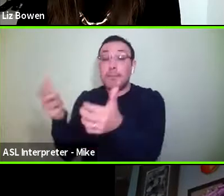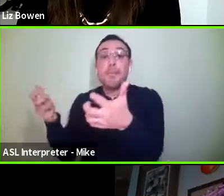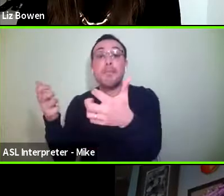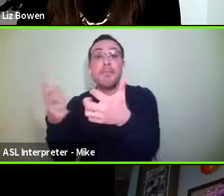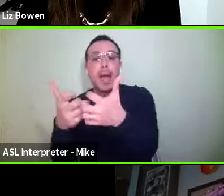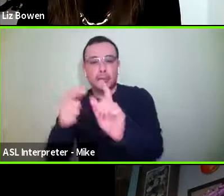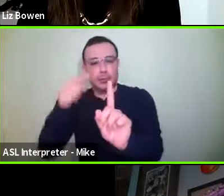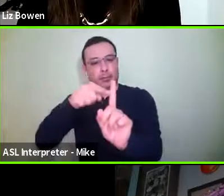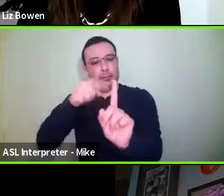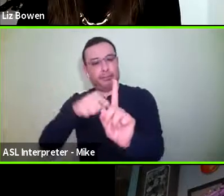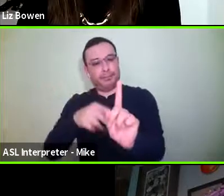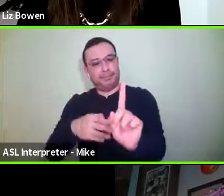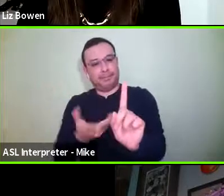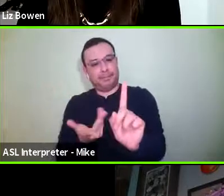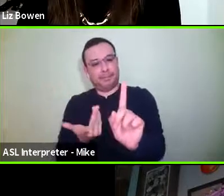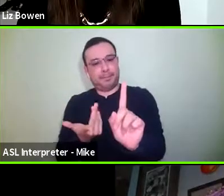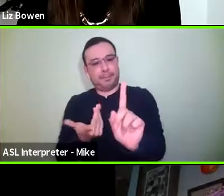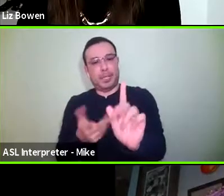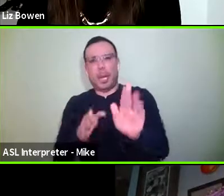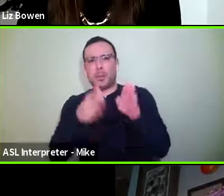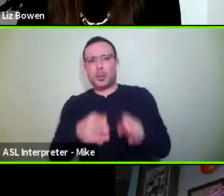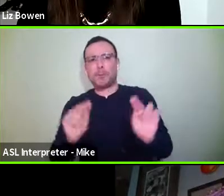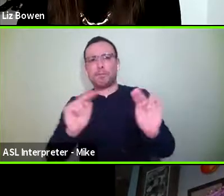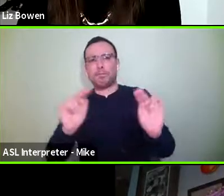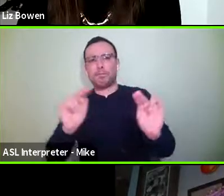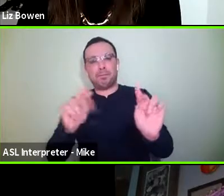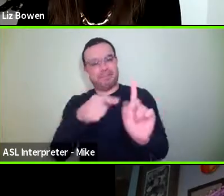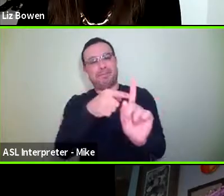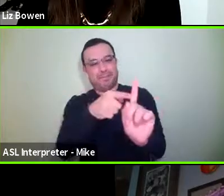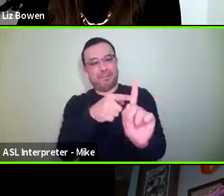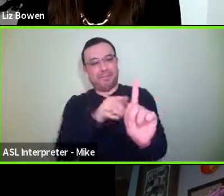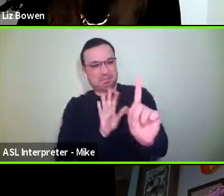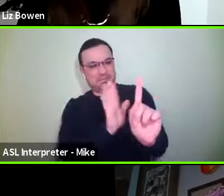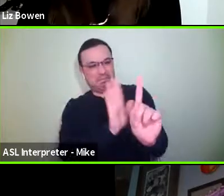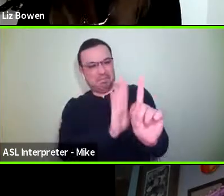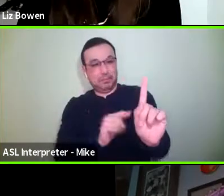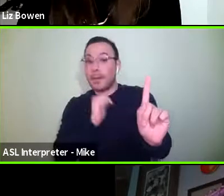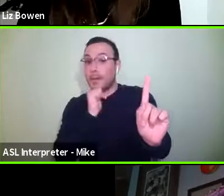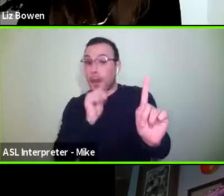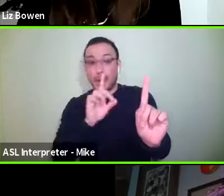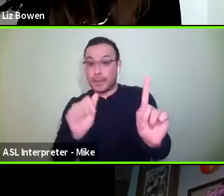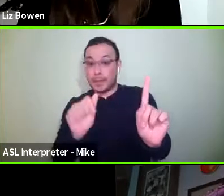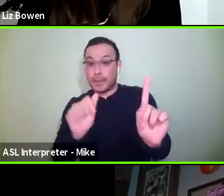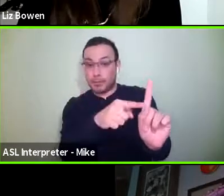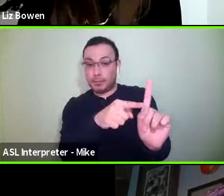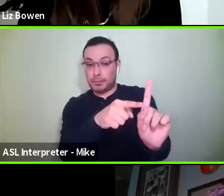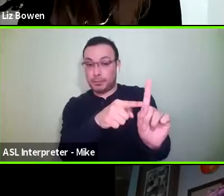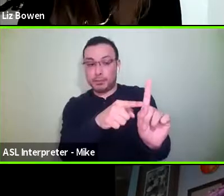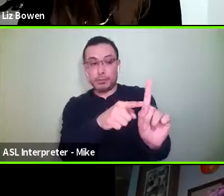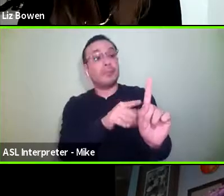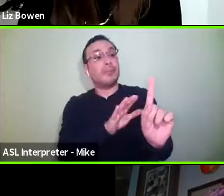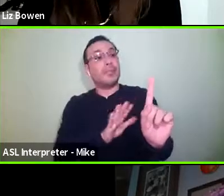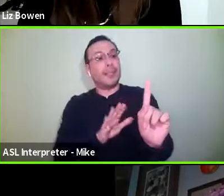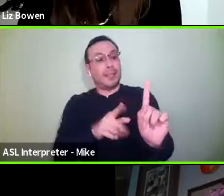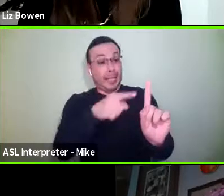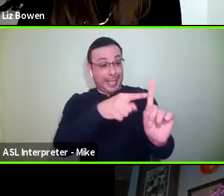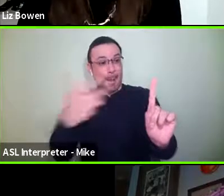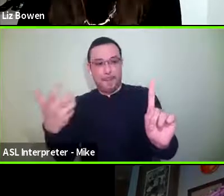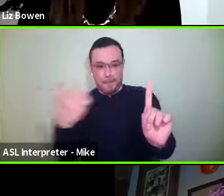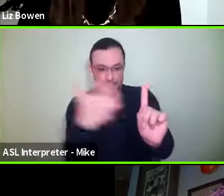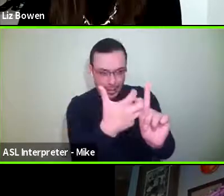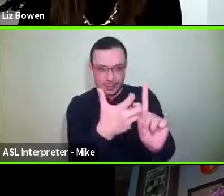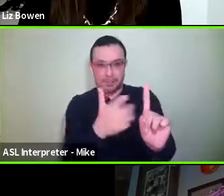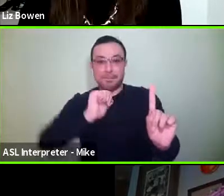thus, technologies and the world we live in has not been built for, let's just say, the kinds of people